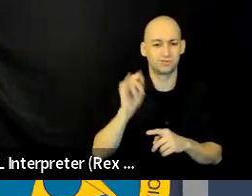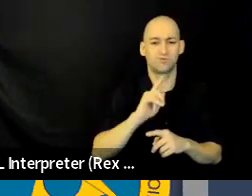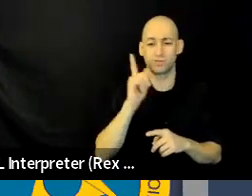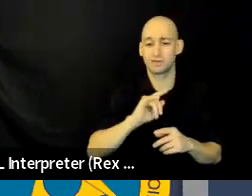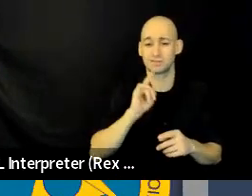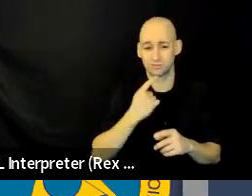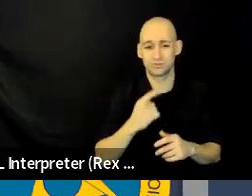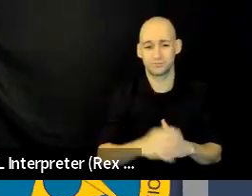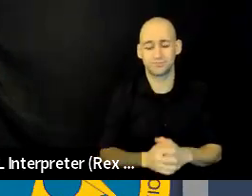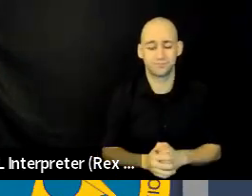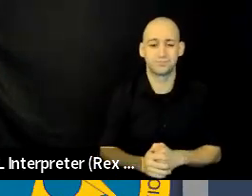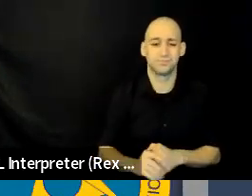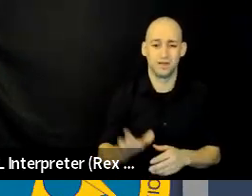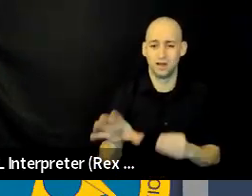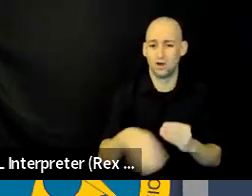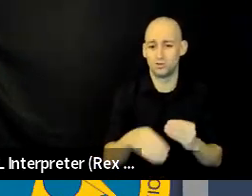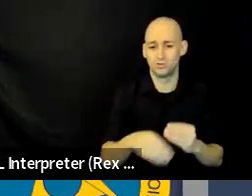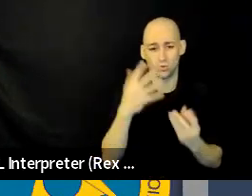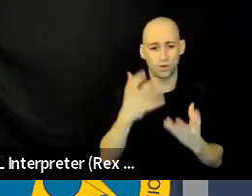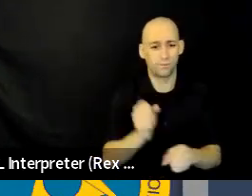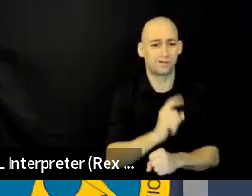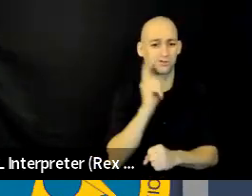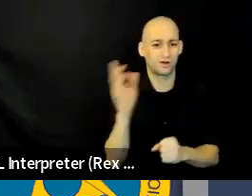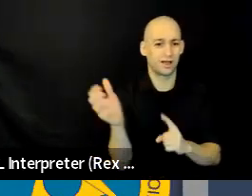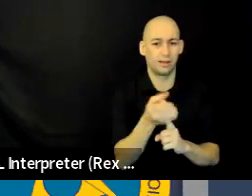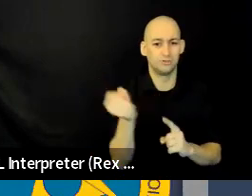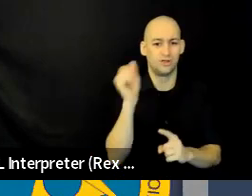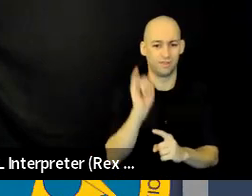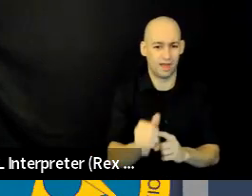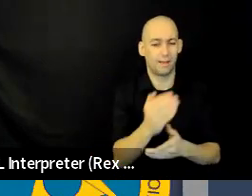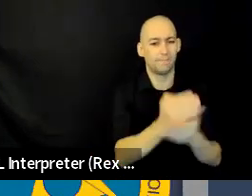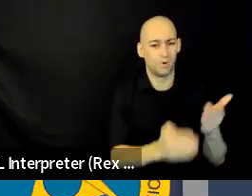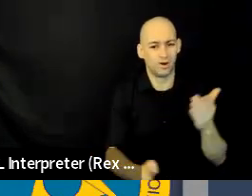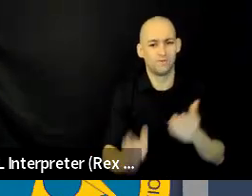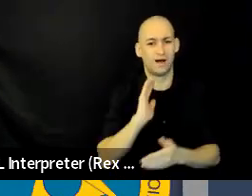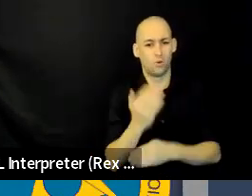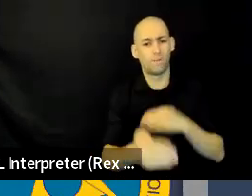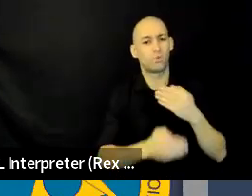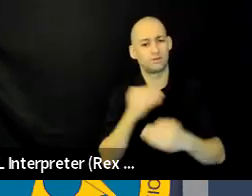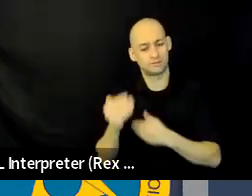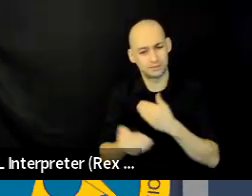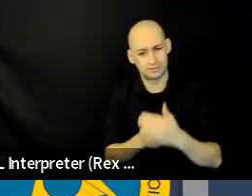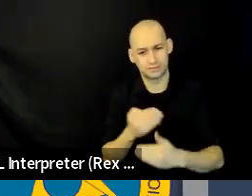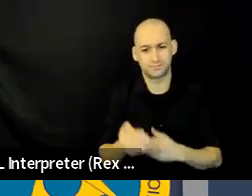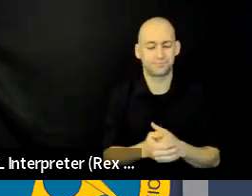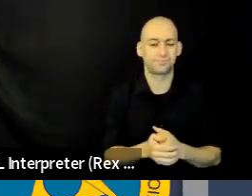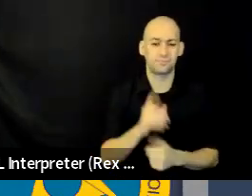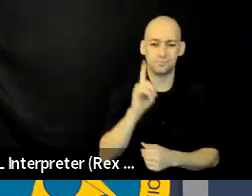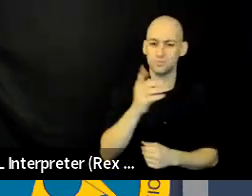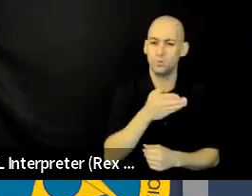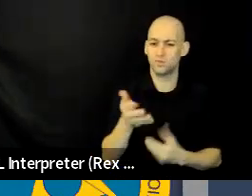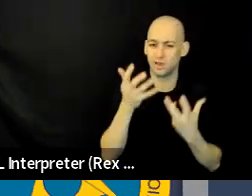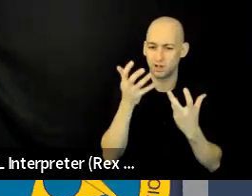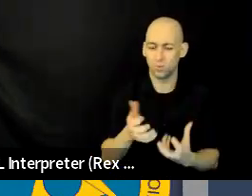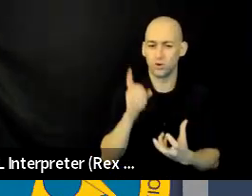critical. And we also want to make sure that we're capturing that as part of our process. One of the things that we're doing